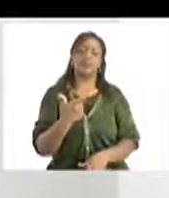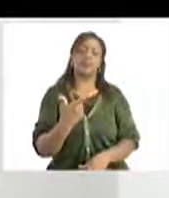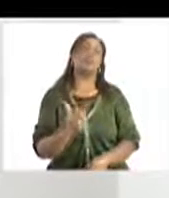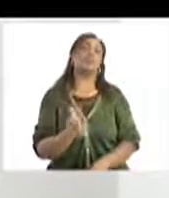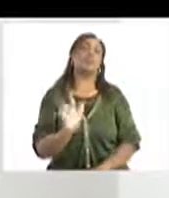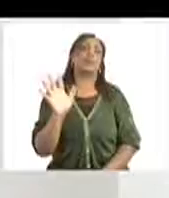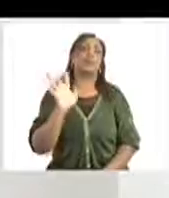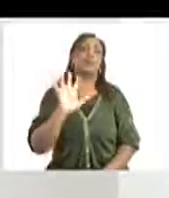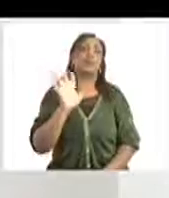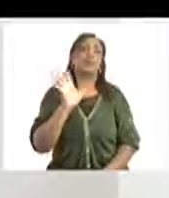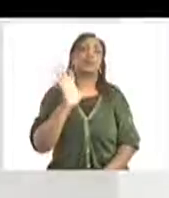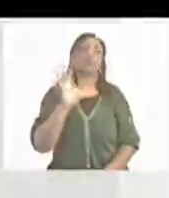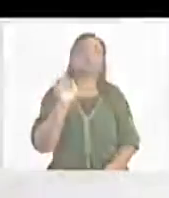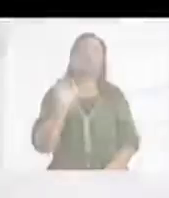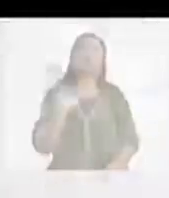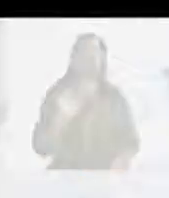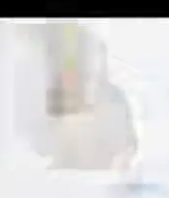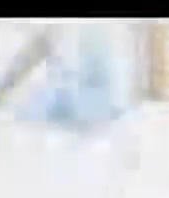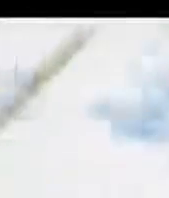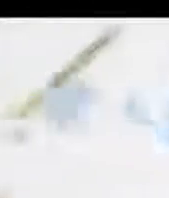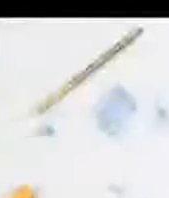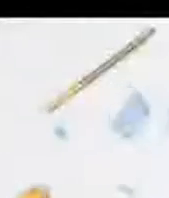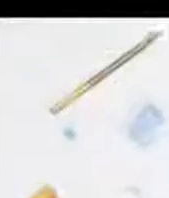you enjoyed it. Bye-bye.